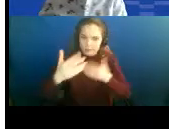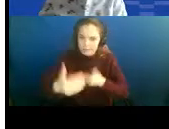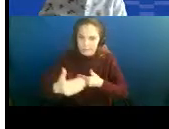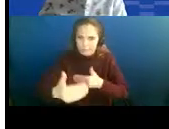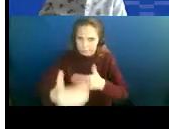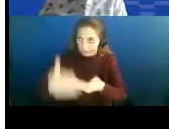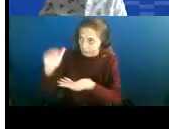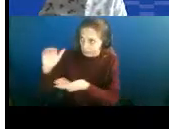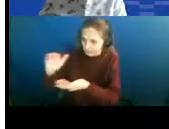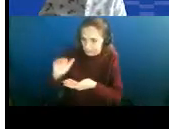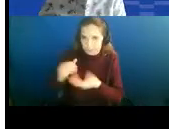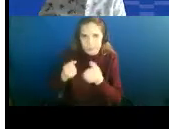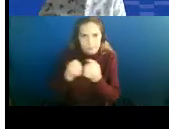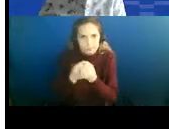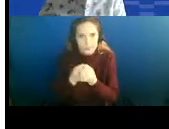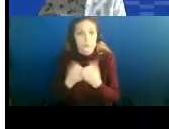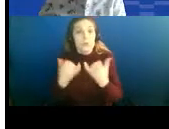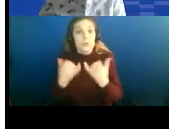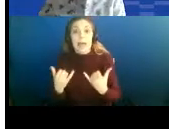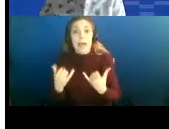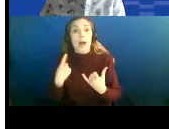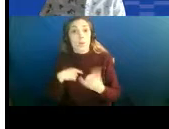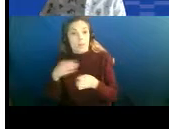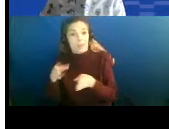that we've done in this phase so far.